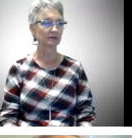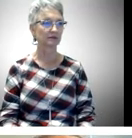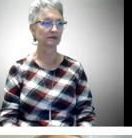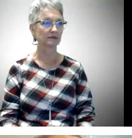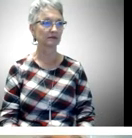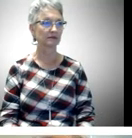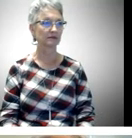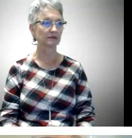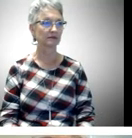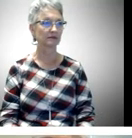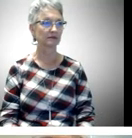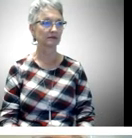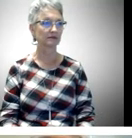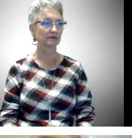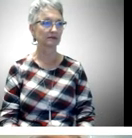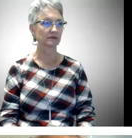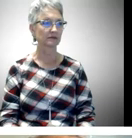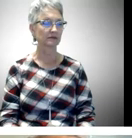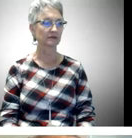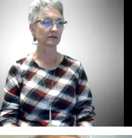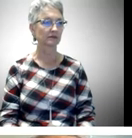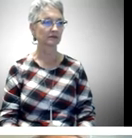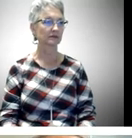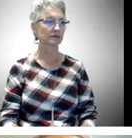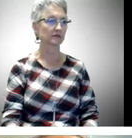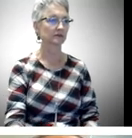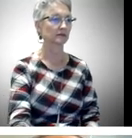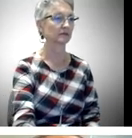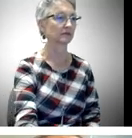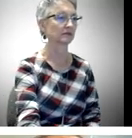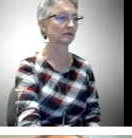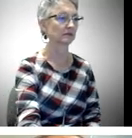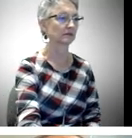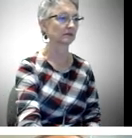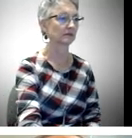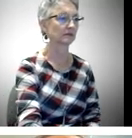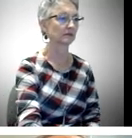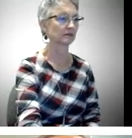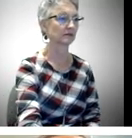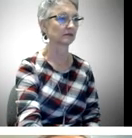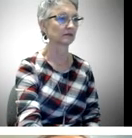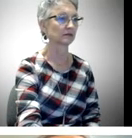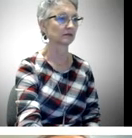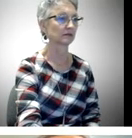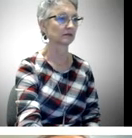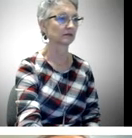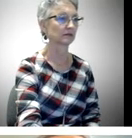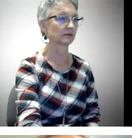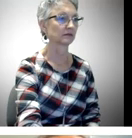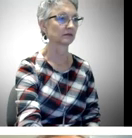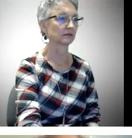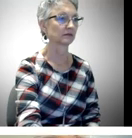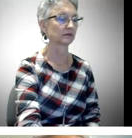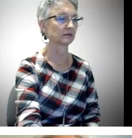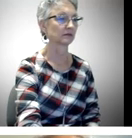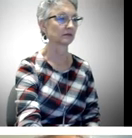the supporter can assist an adult with a disability in understanding the options, responsibilities, and consequences of life decisions. So